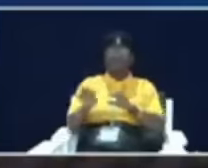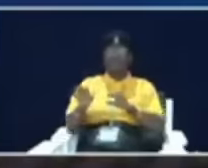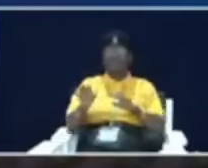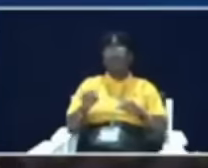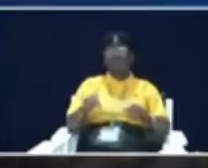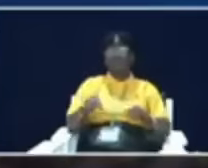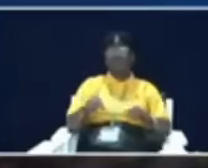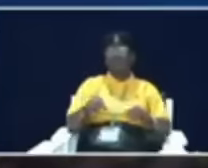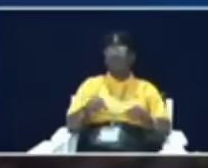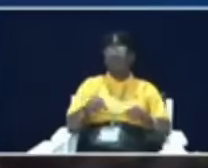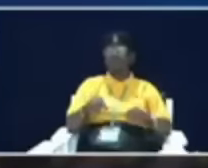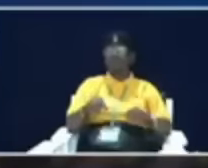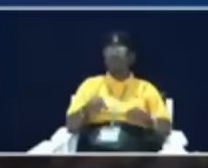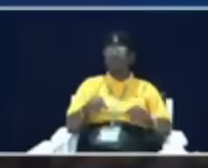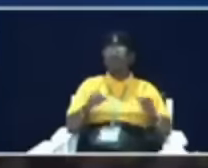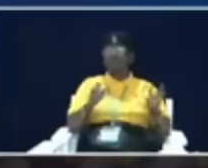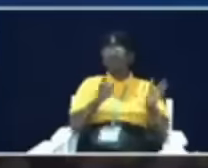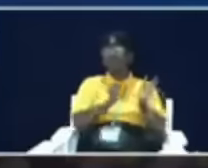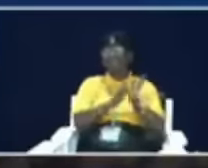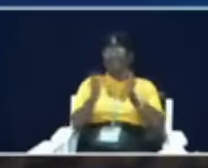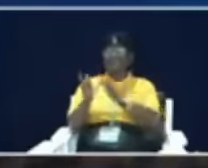Jesus, lo sheo.